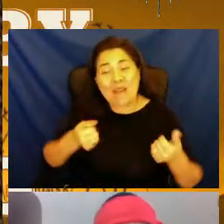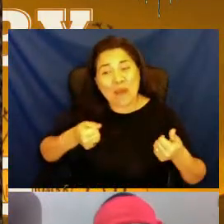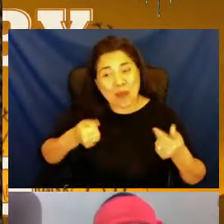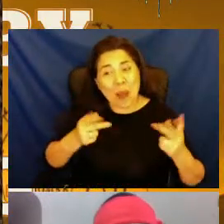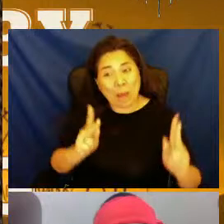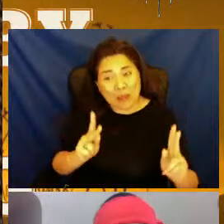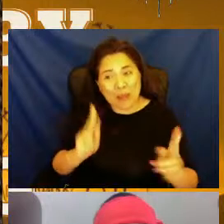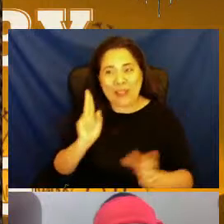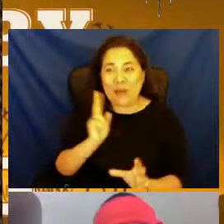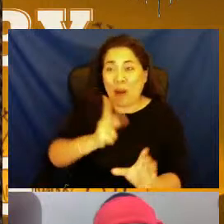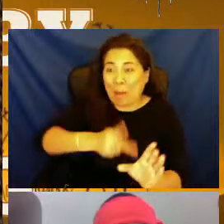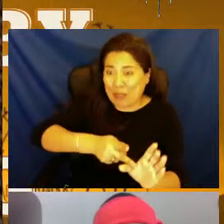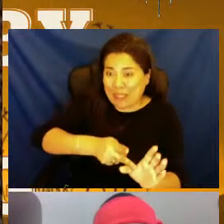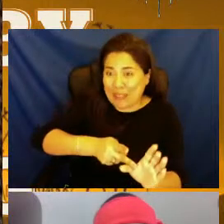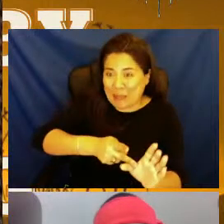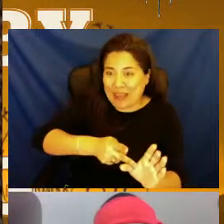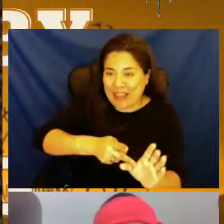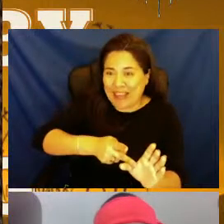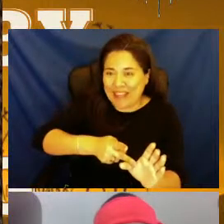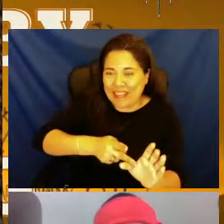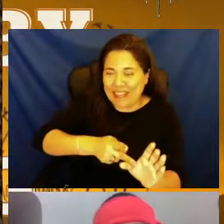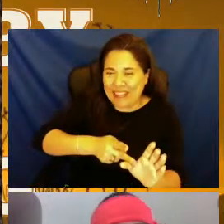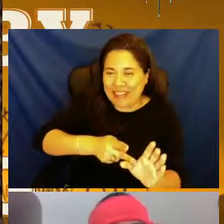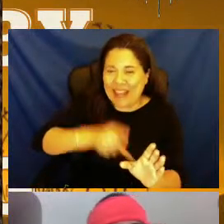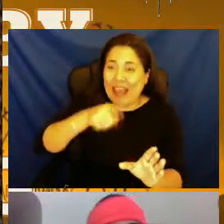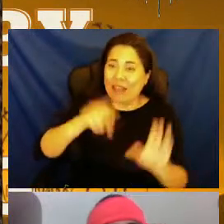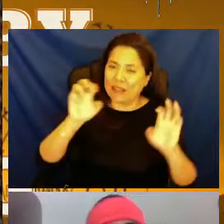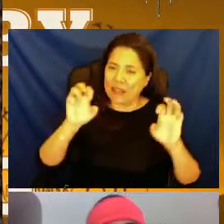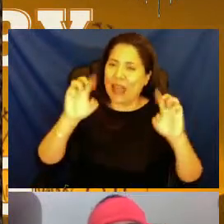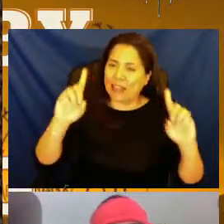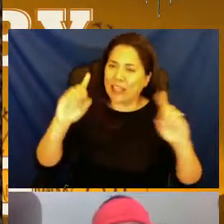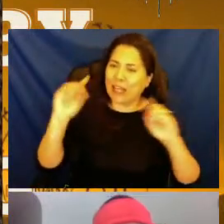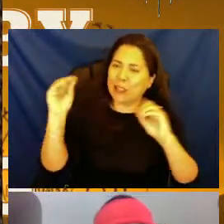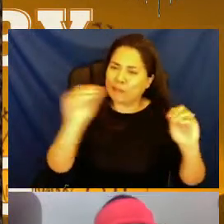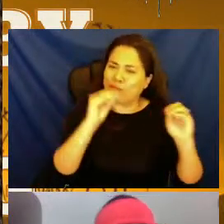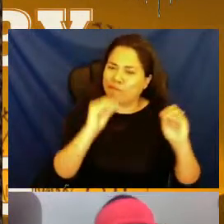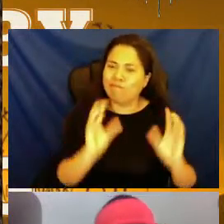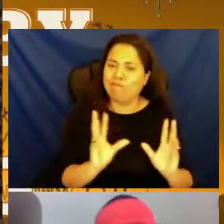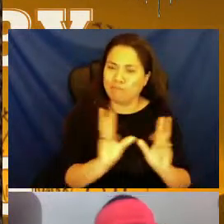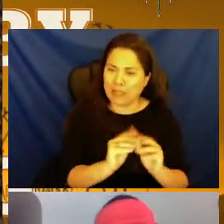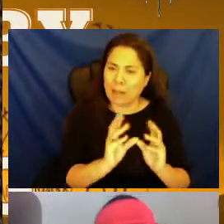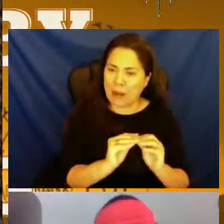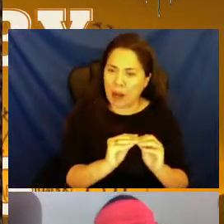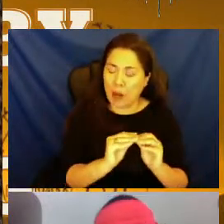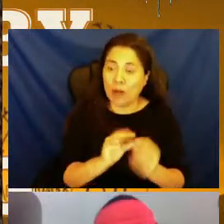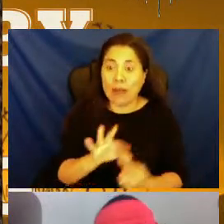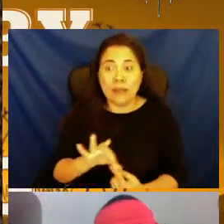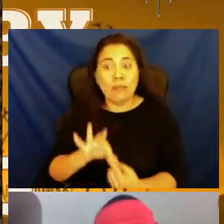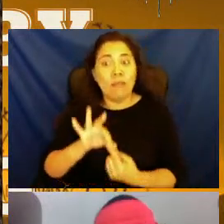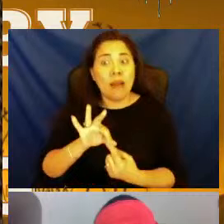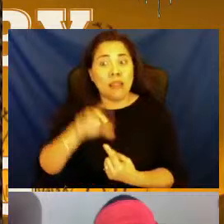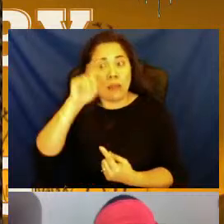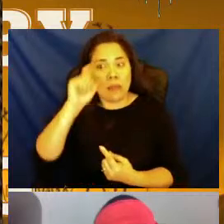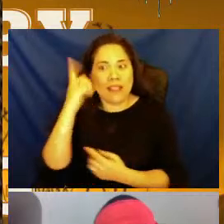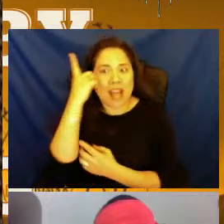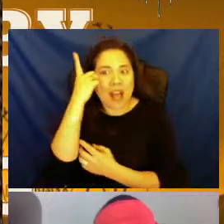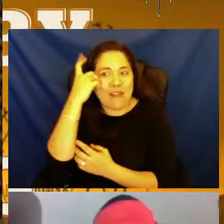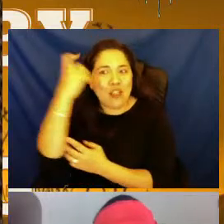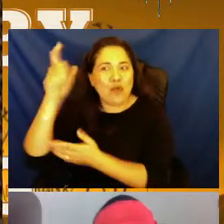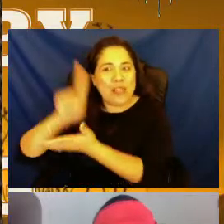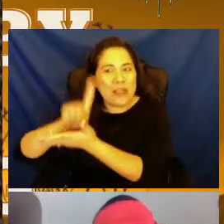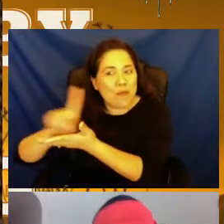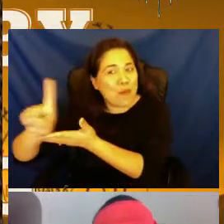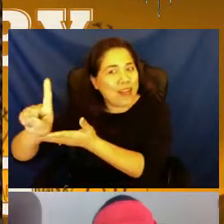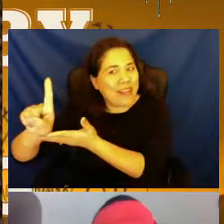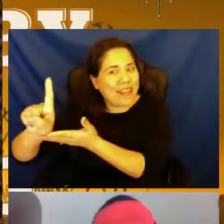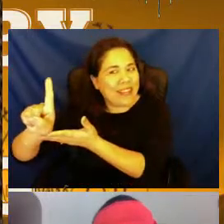to participate in this educational seminar, particularly because of Dream Week,